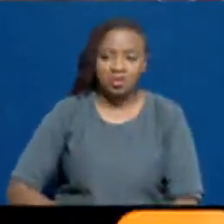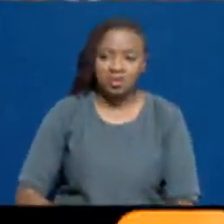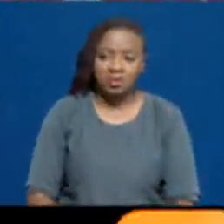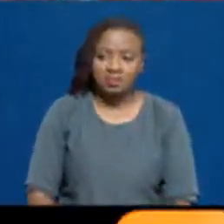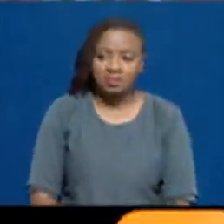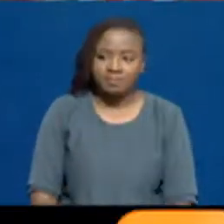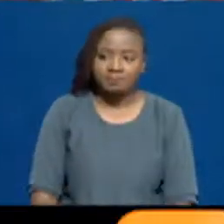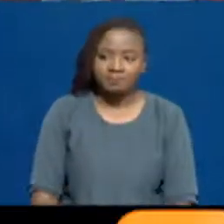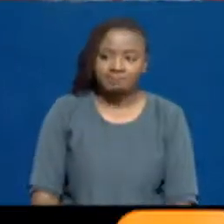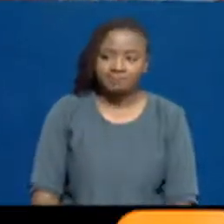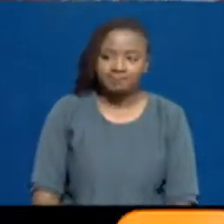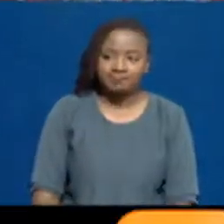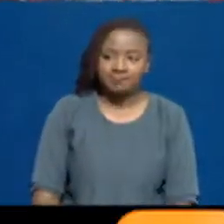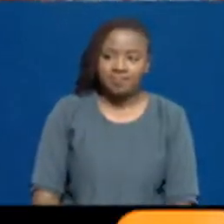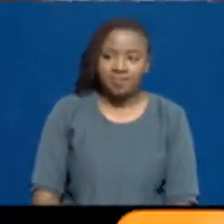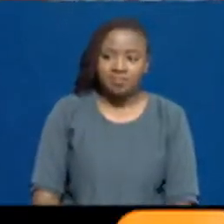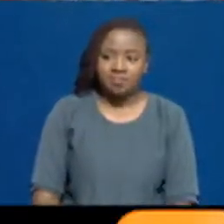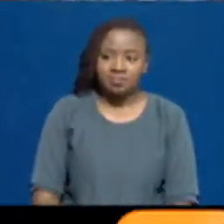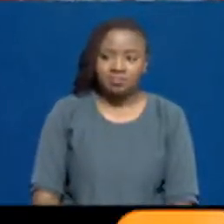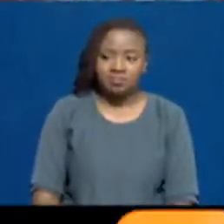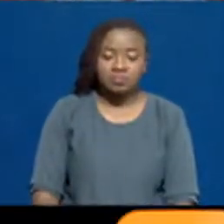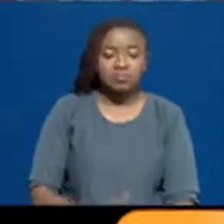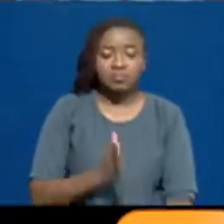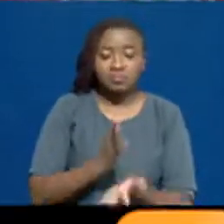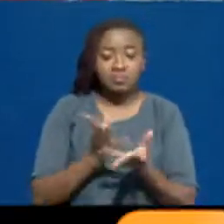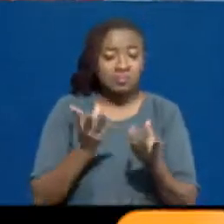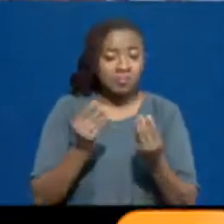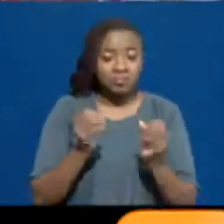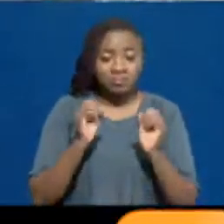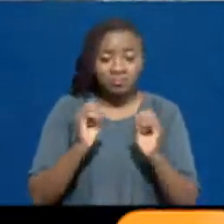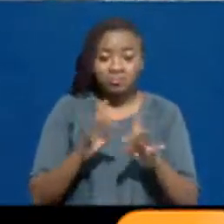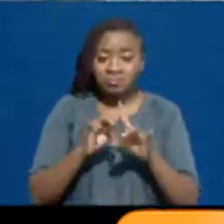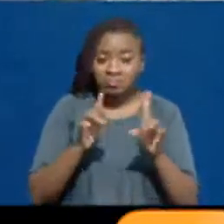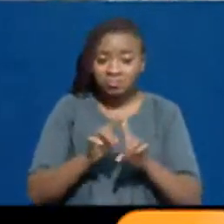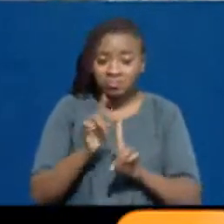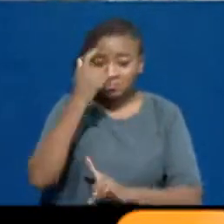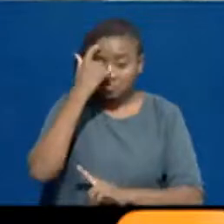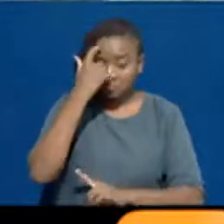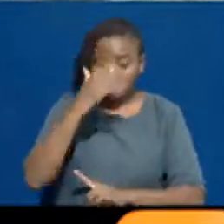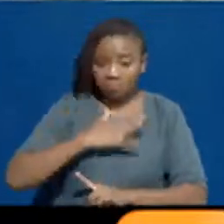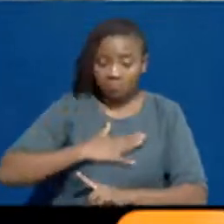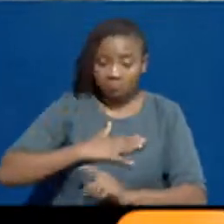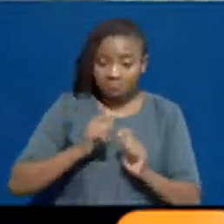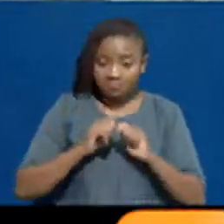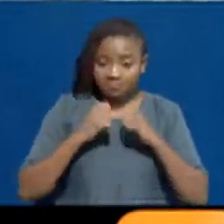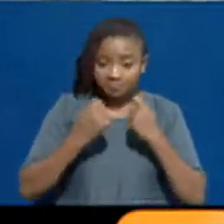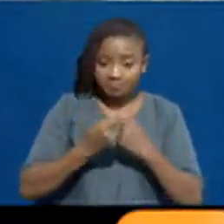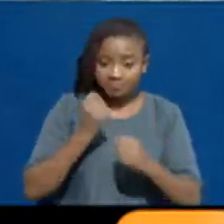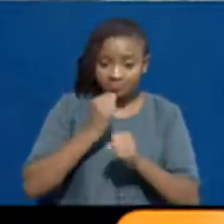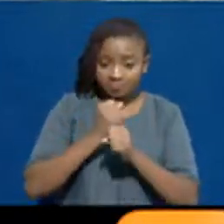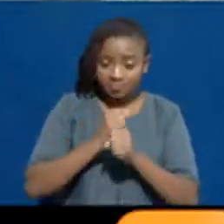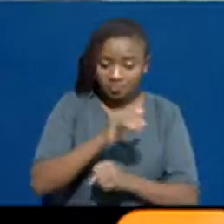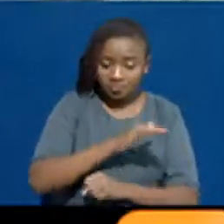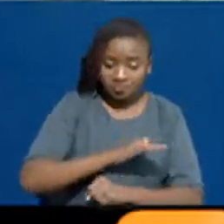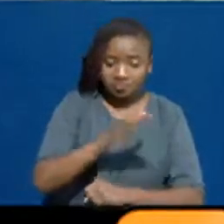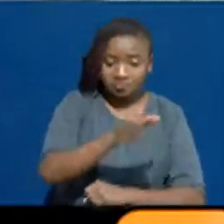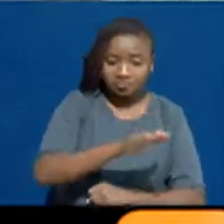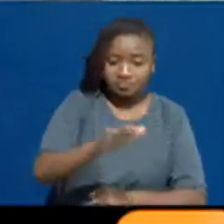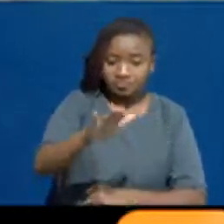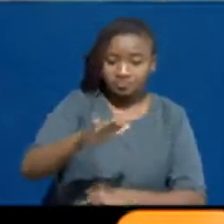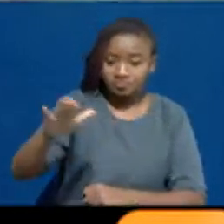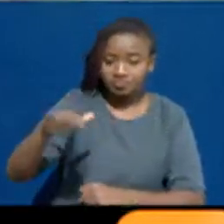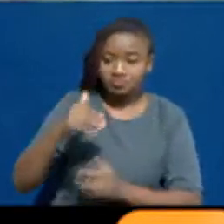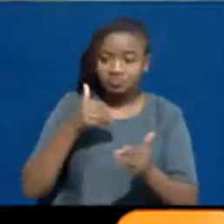So it is dire. And look, even our teams that are working in areas around the dam, moving